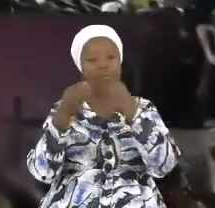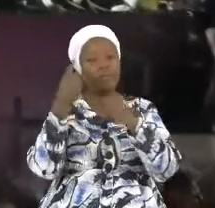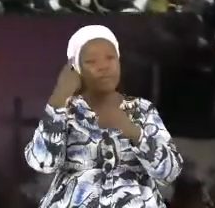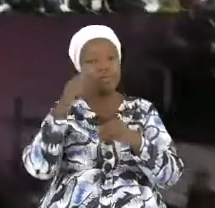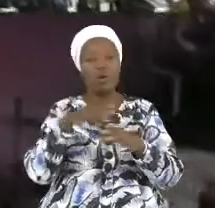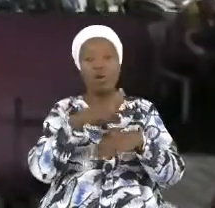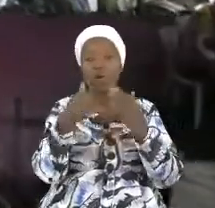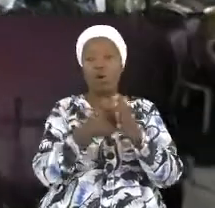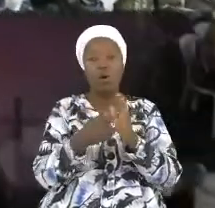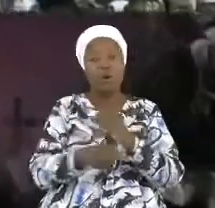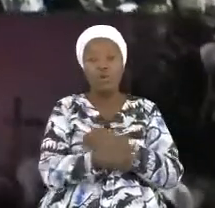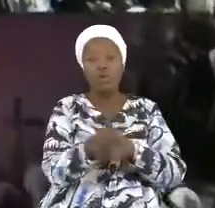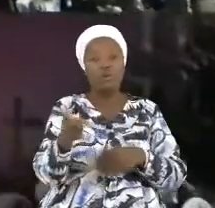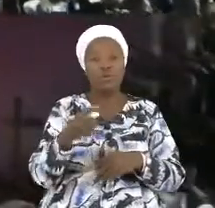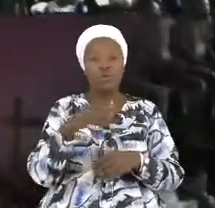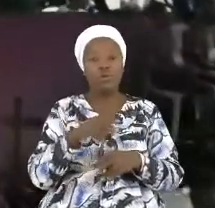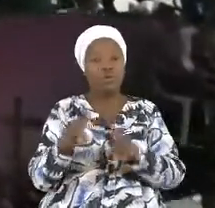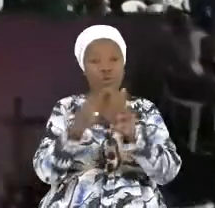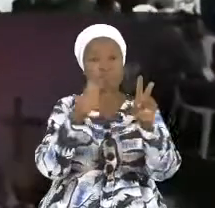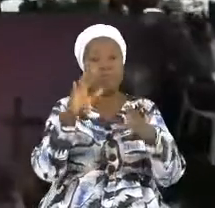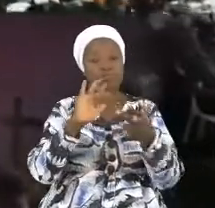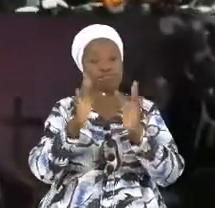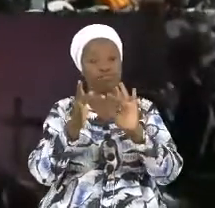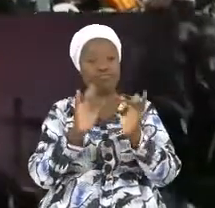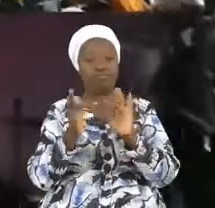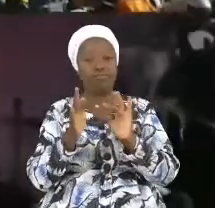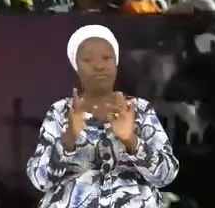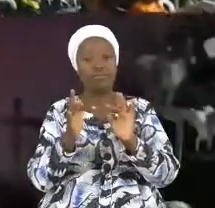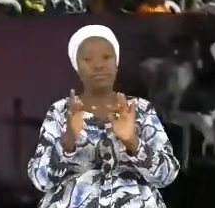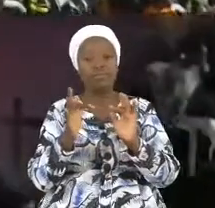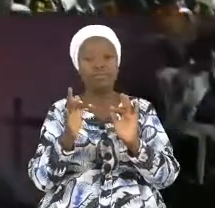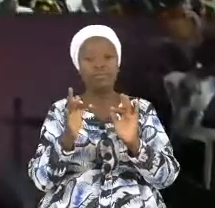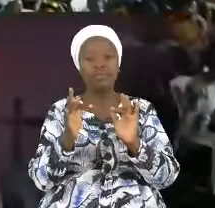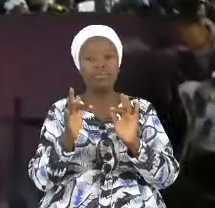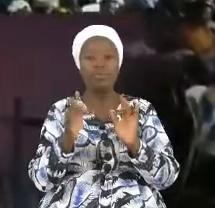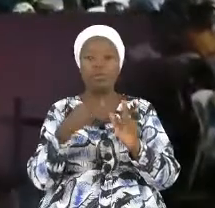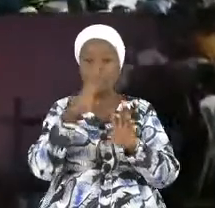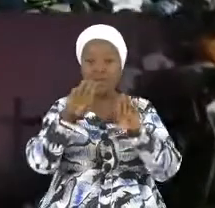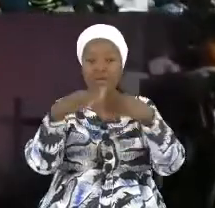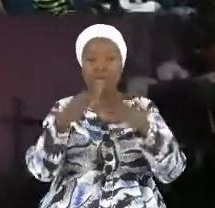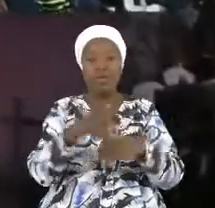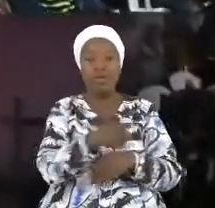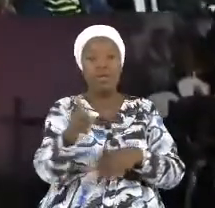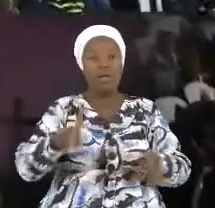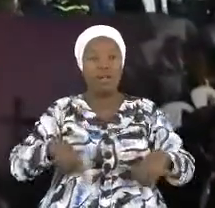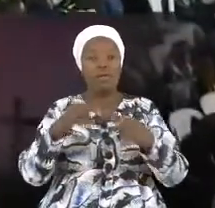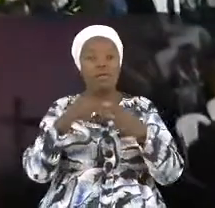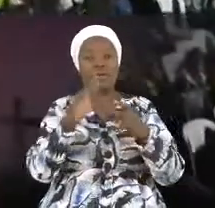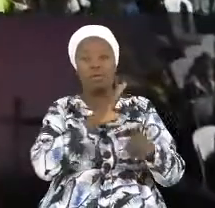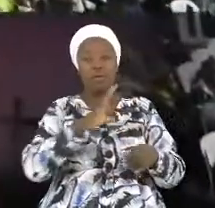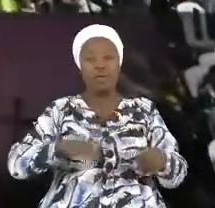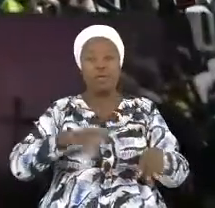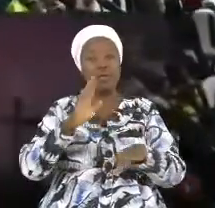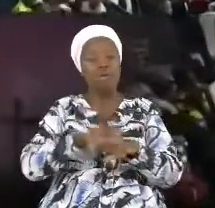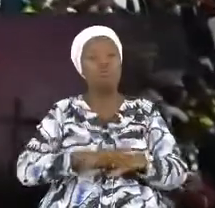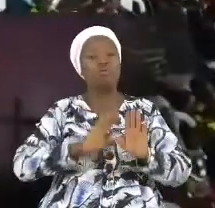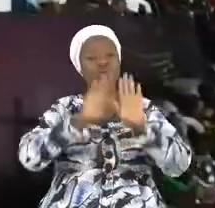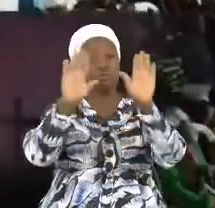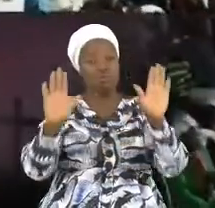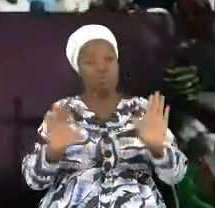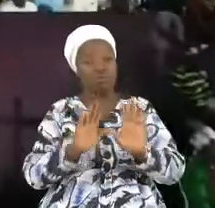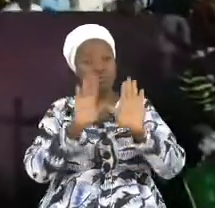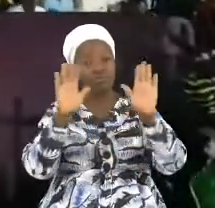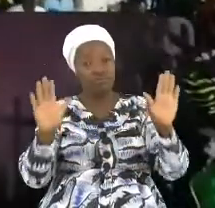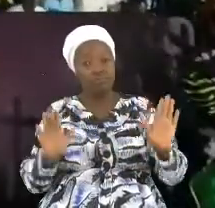watching online who gave their lives to Christ on Sunday, 3rd April is the time,